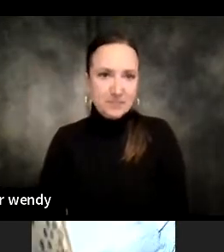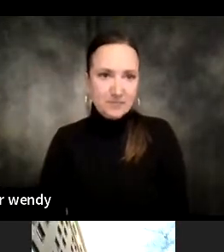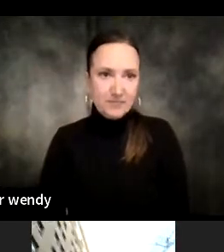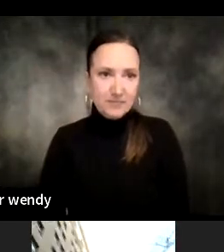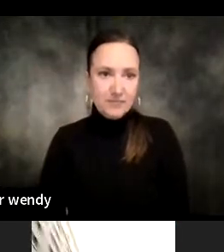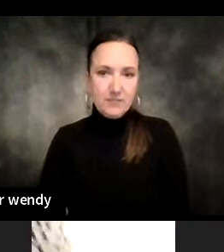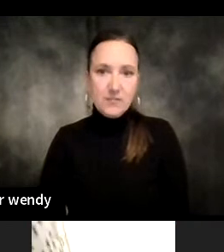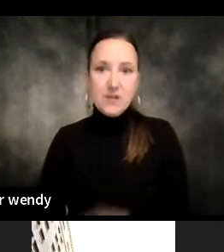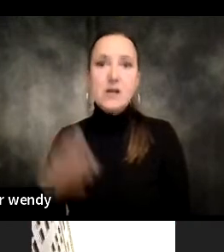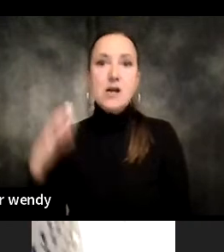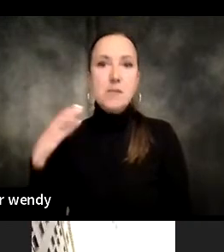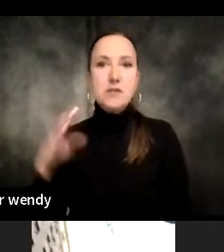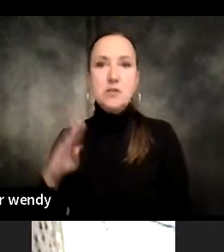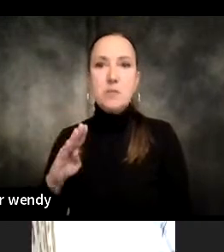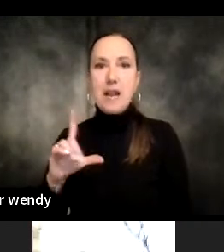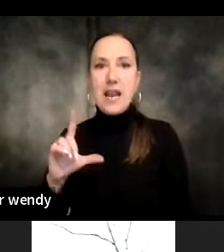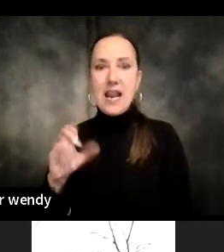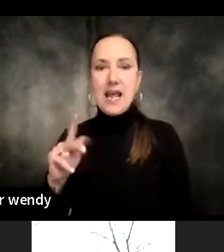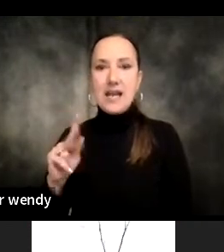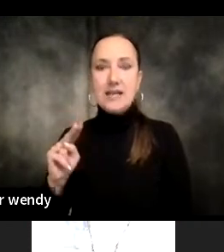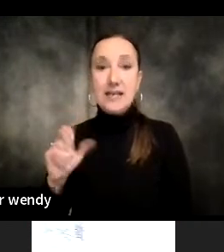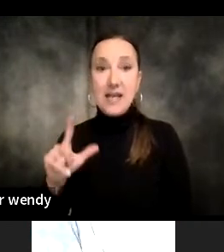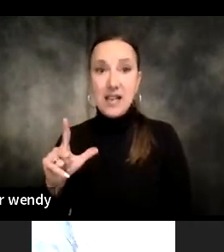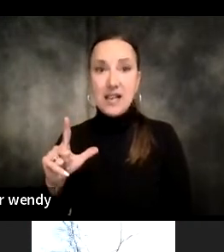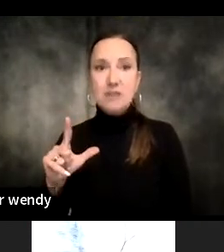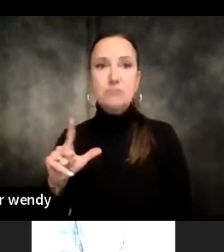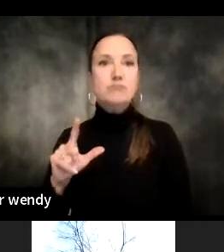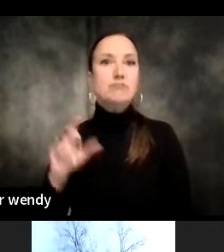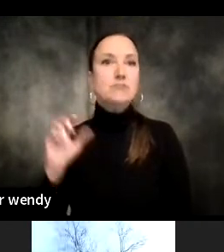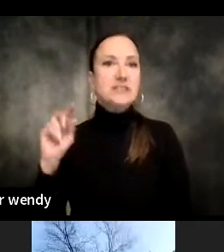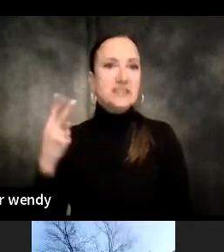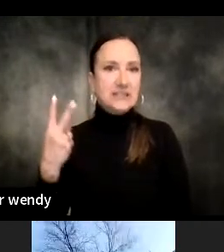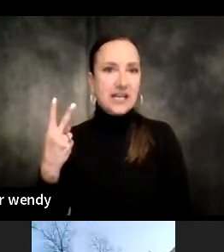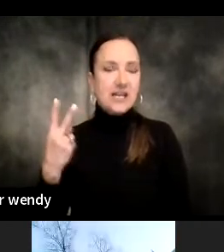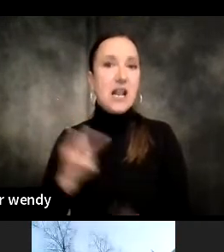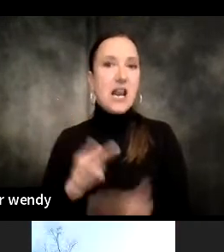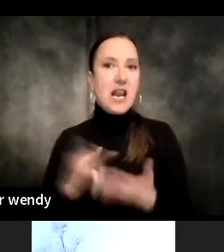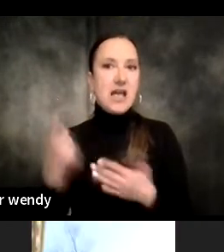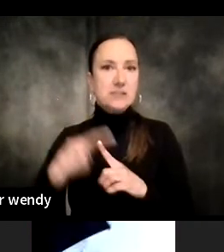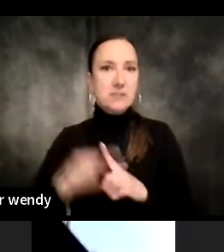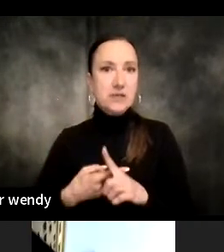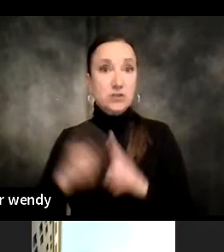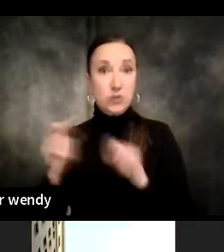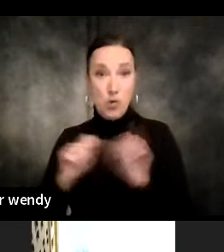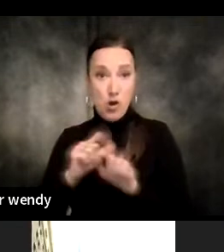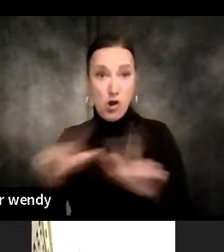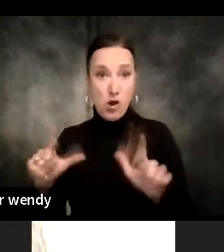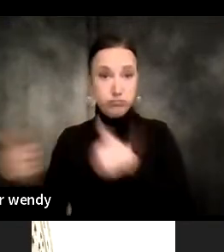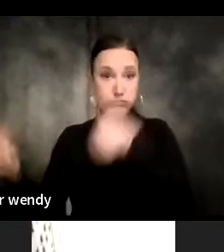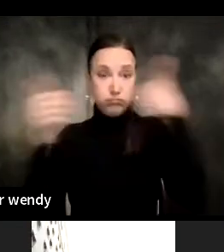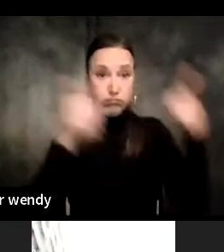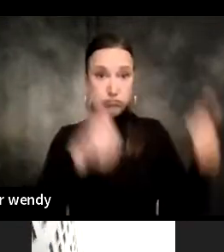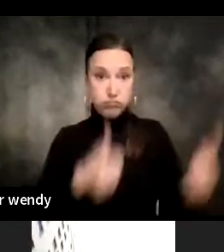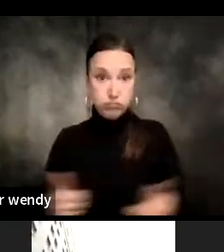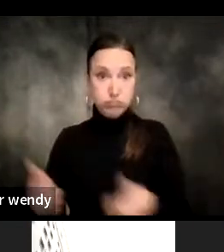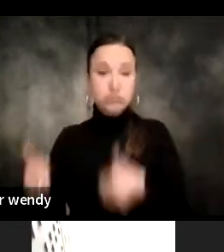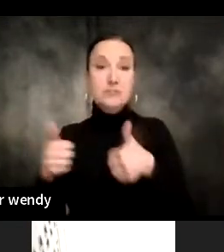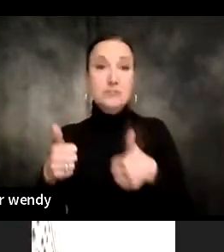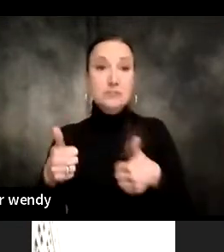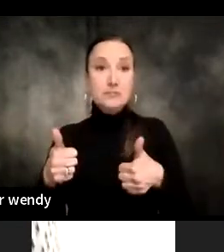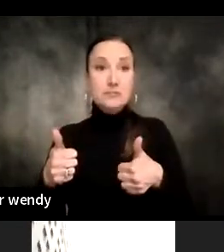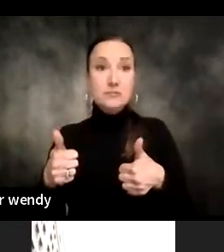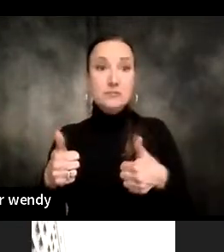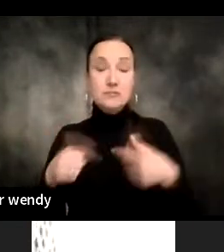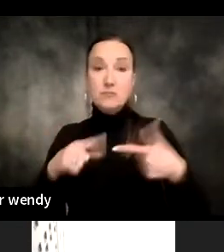Second by Commissioner Blacknell. All in favor of adopting of the meeting minutes from last month's meeting, say aye. Aye. Aye. Aye.